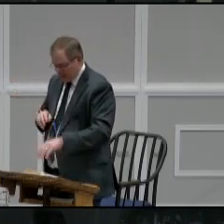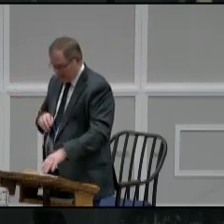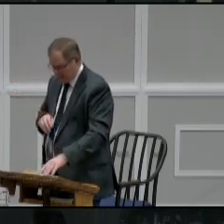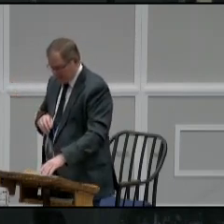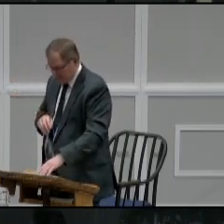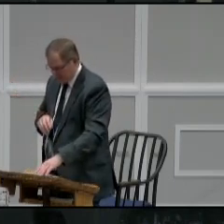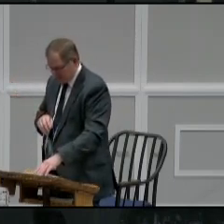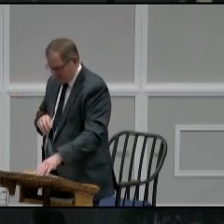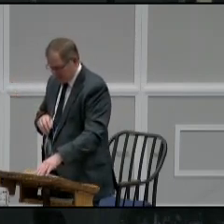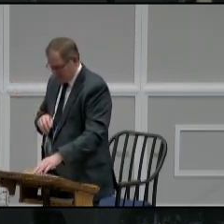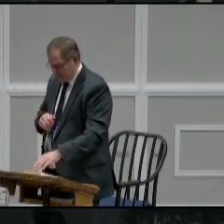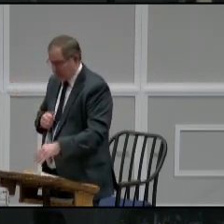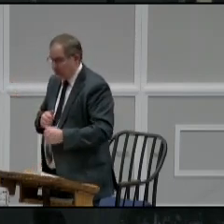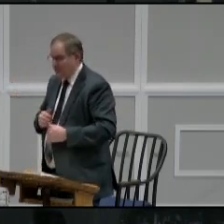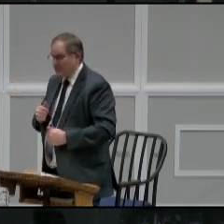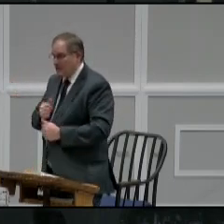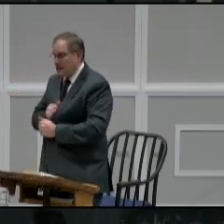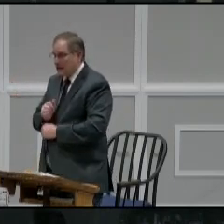hallelujah.